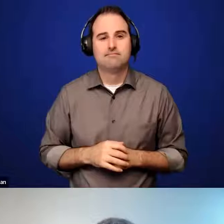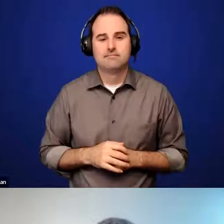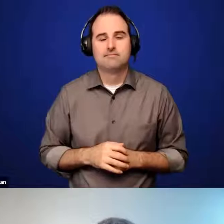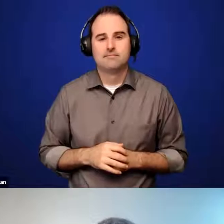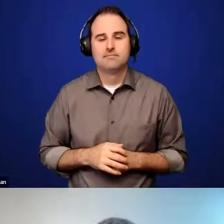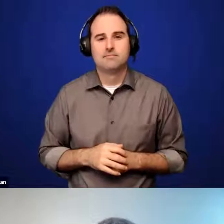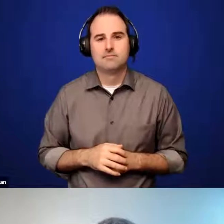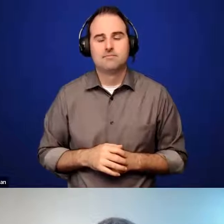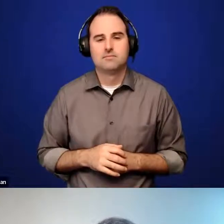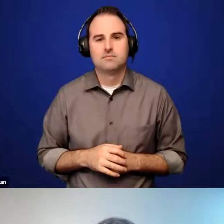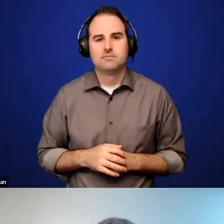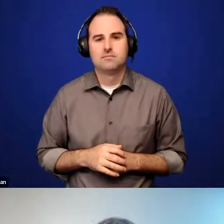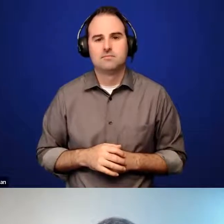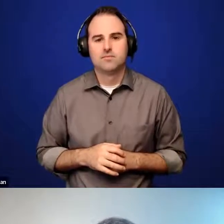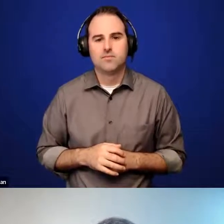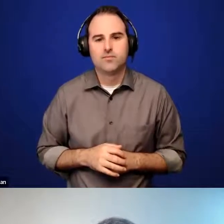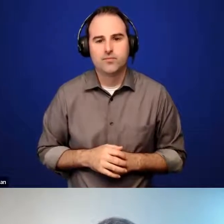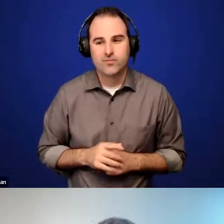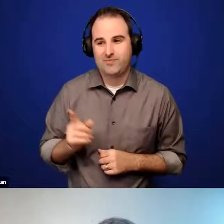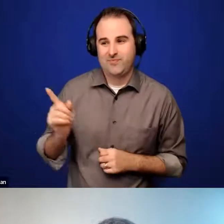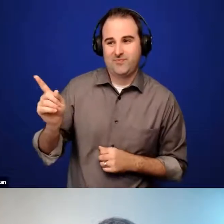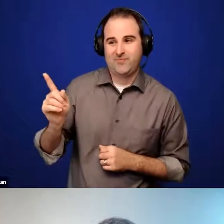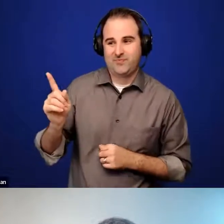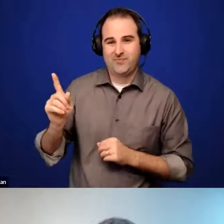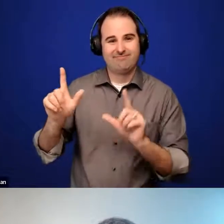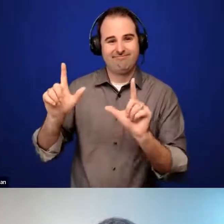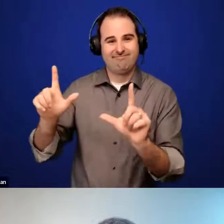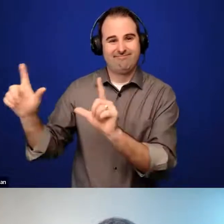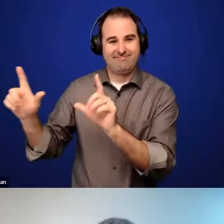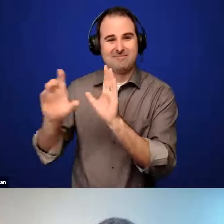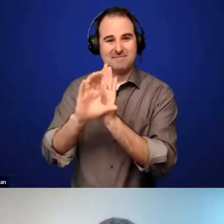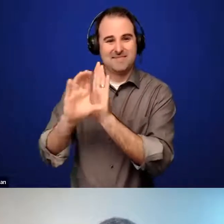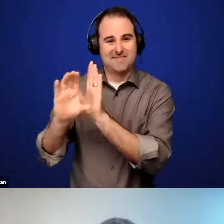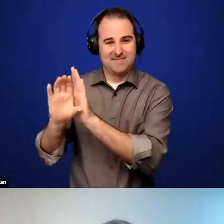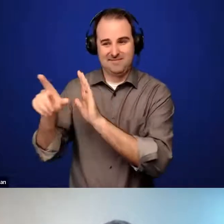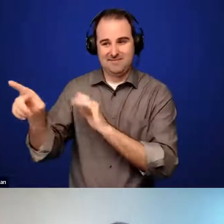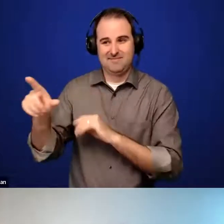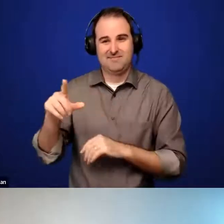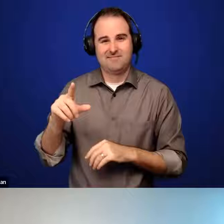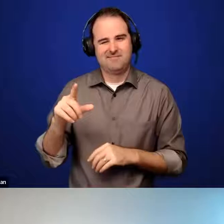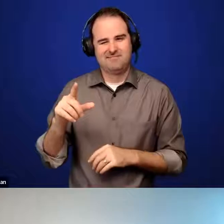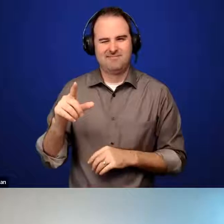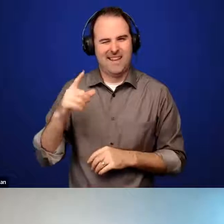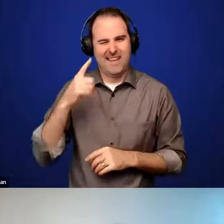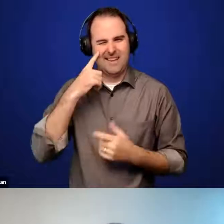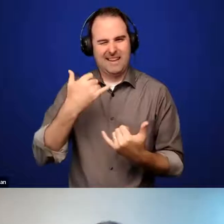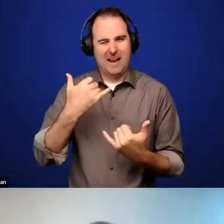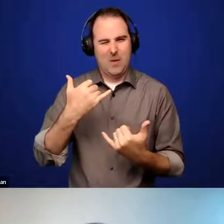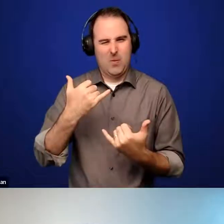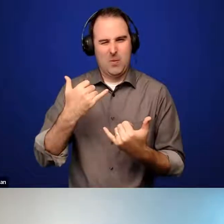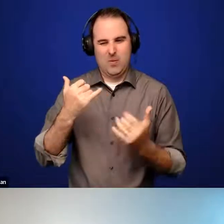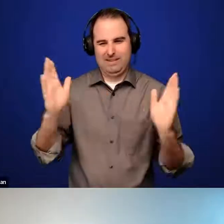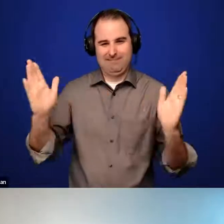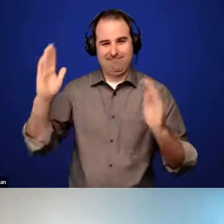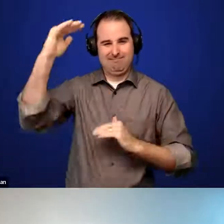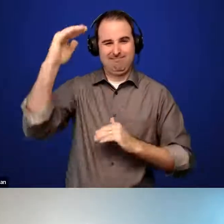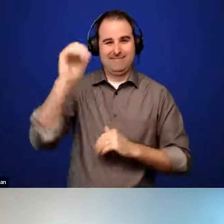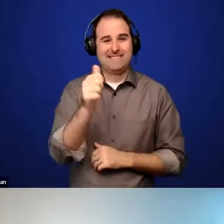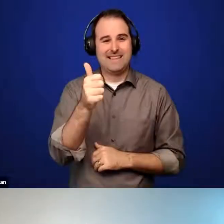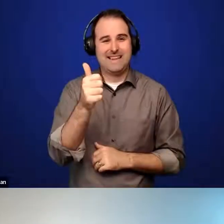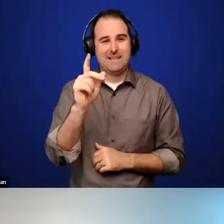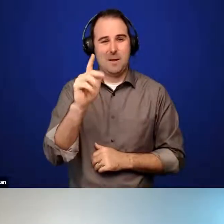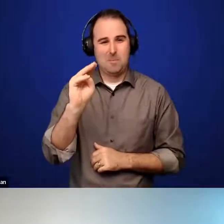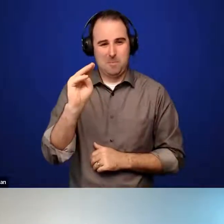the data sets is I think at a minimum something like 10 kilometers per grid.